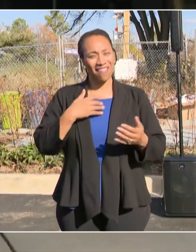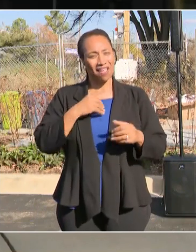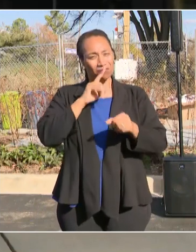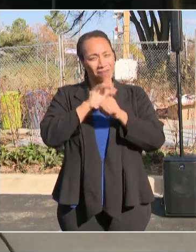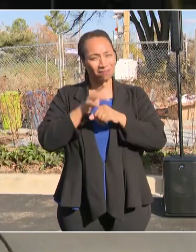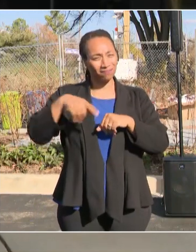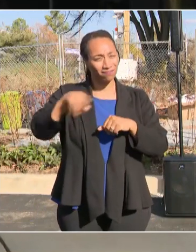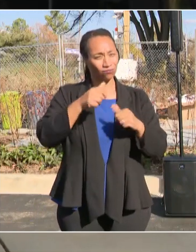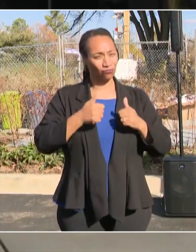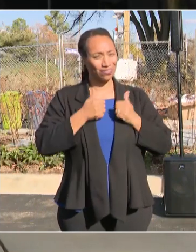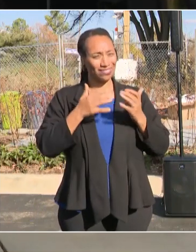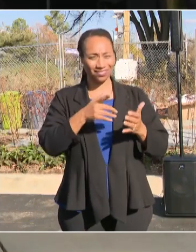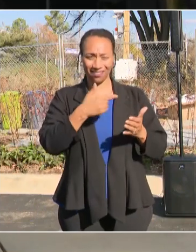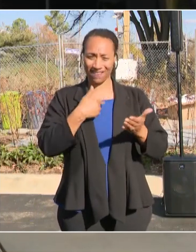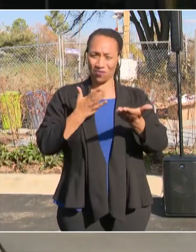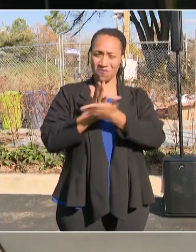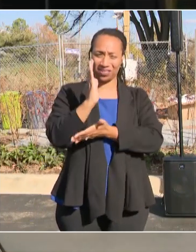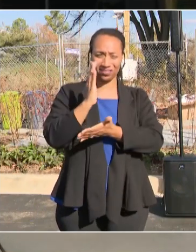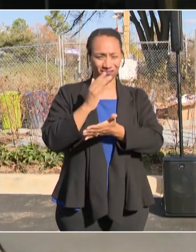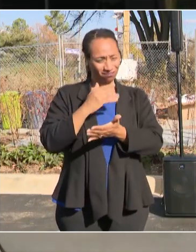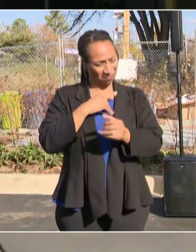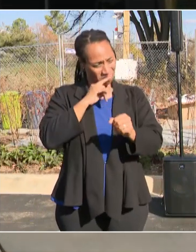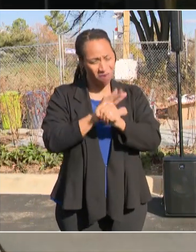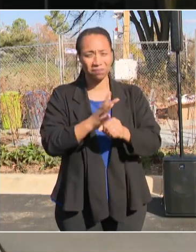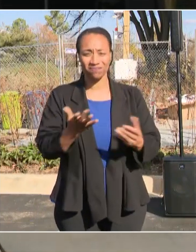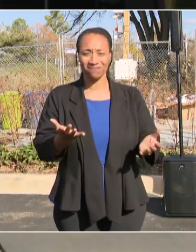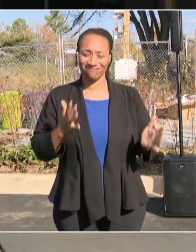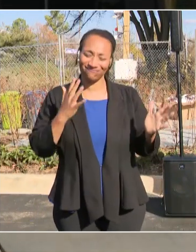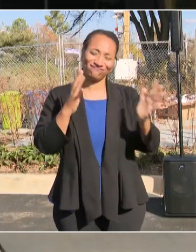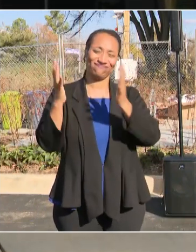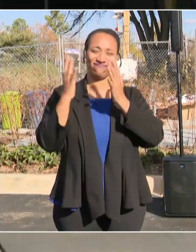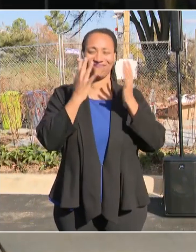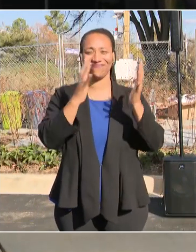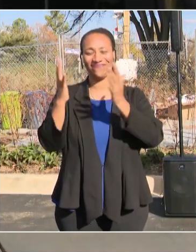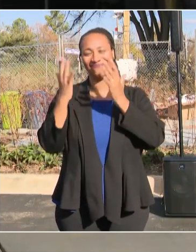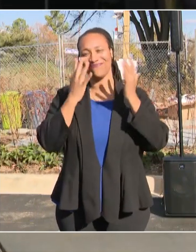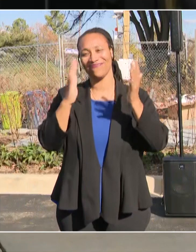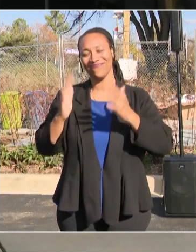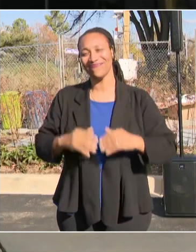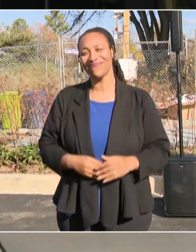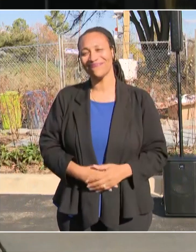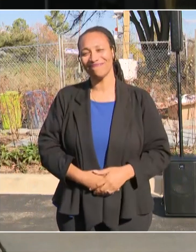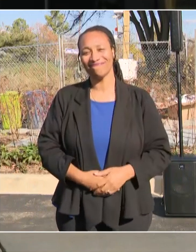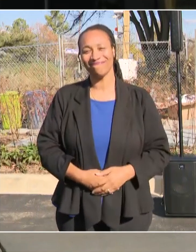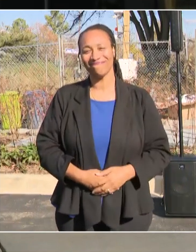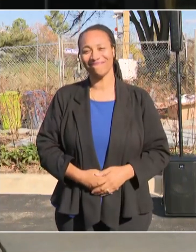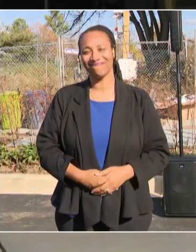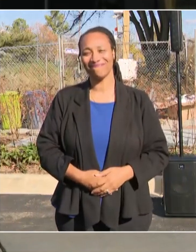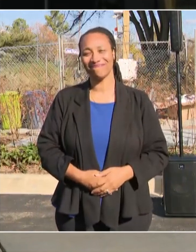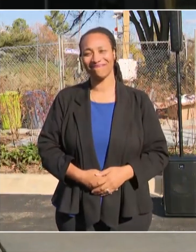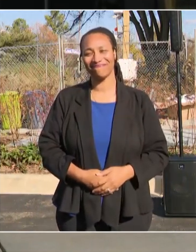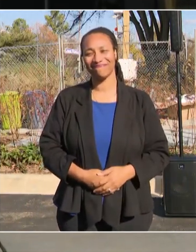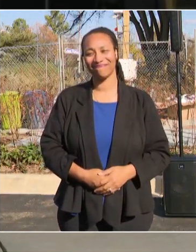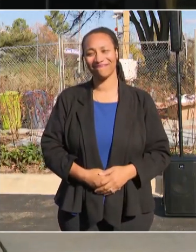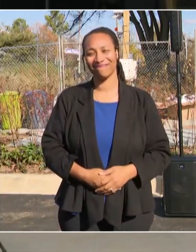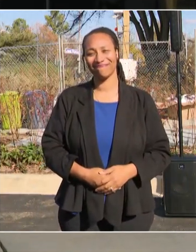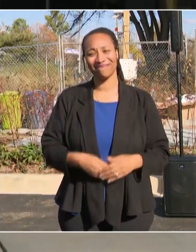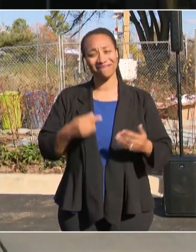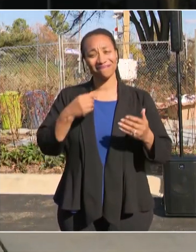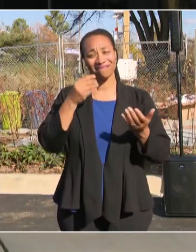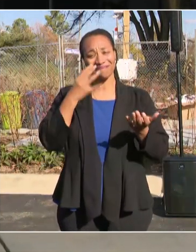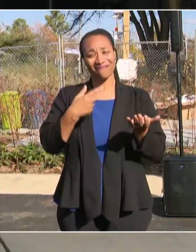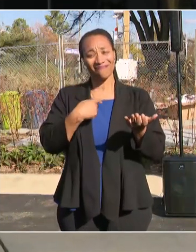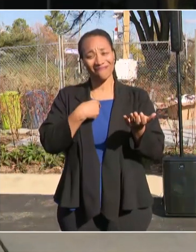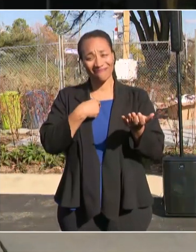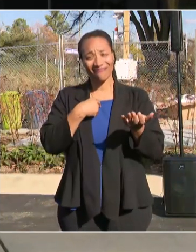Before I get started, which I have very few words because a lot of stuff has been covered, I took toured at Memory Lane. I took some of my staff around and